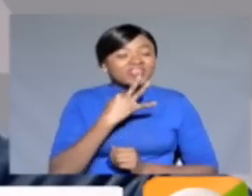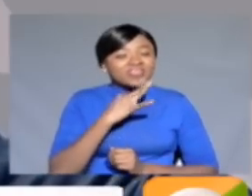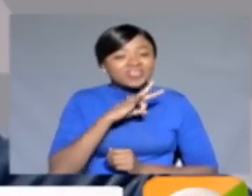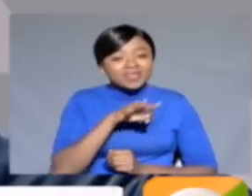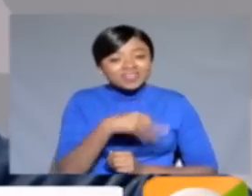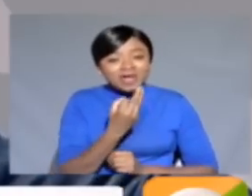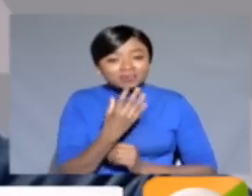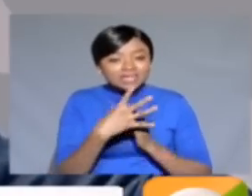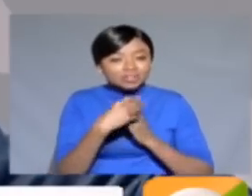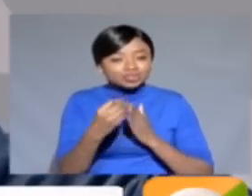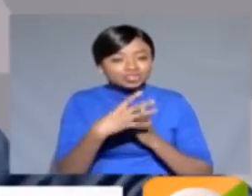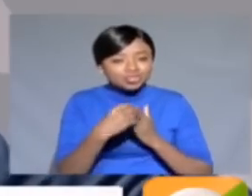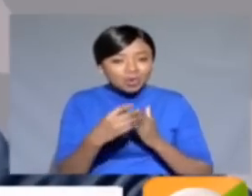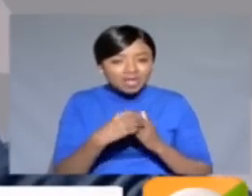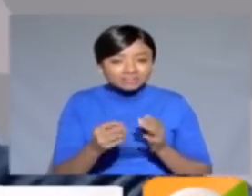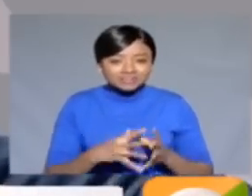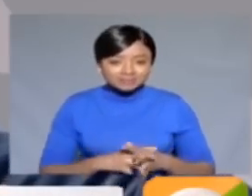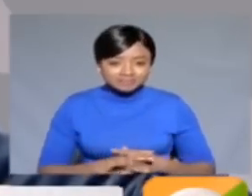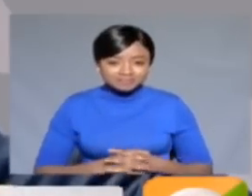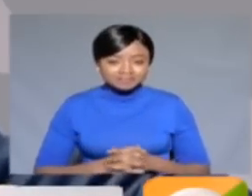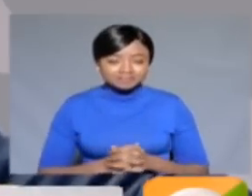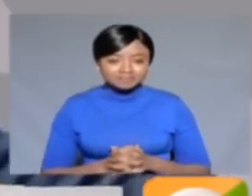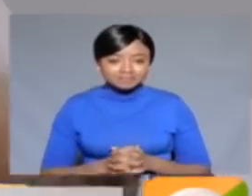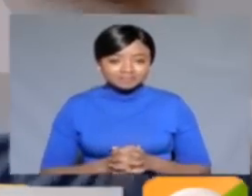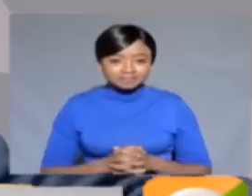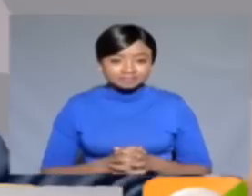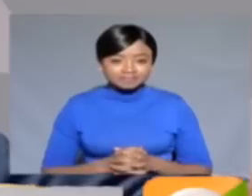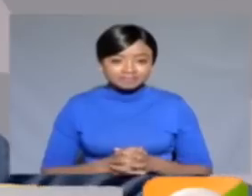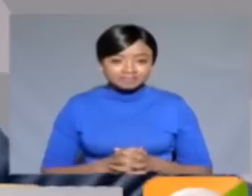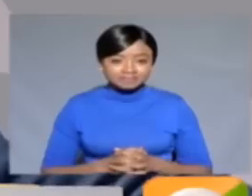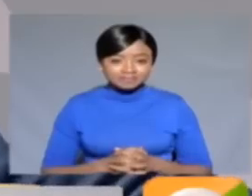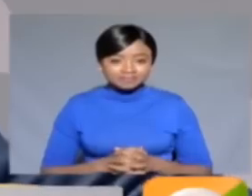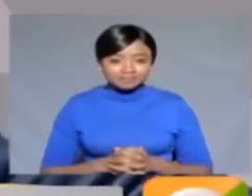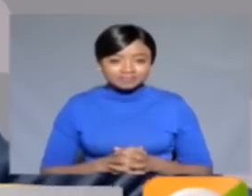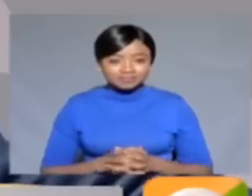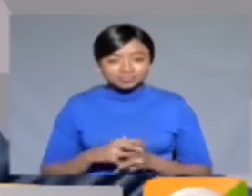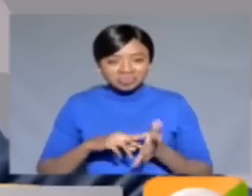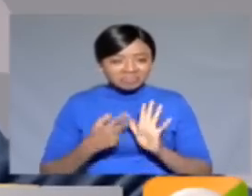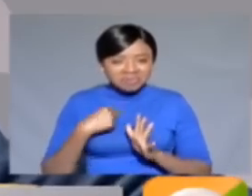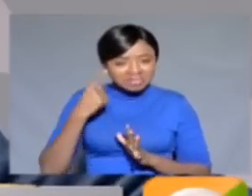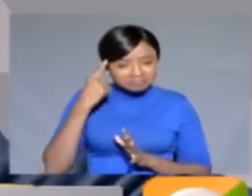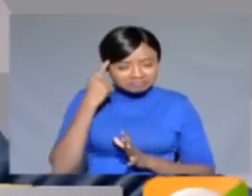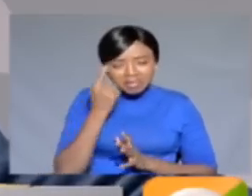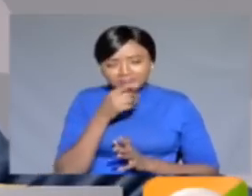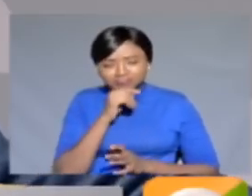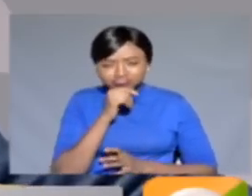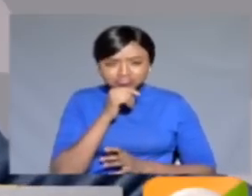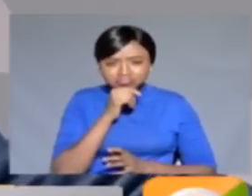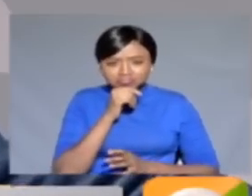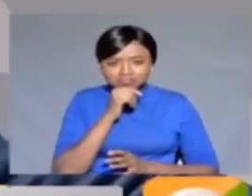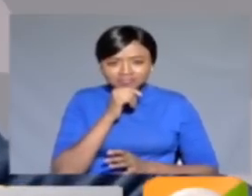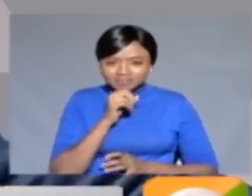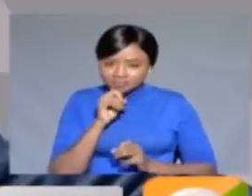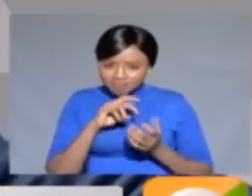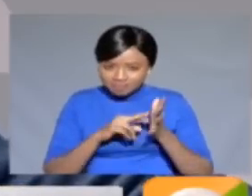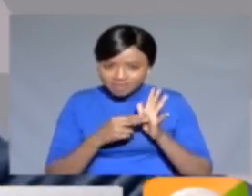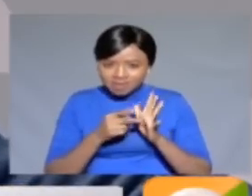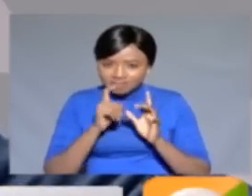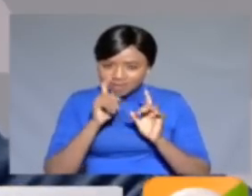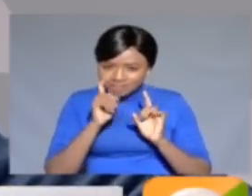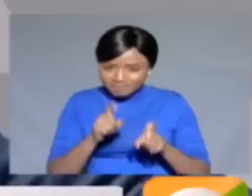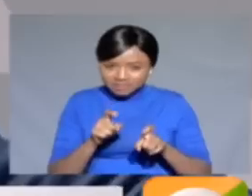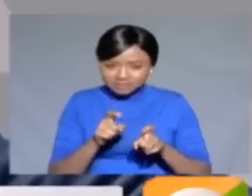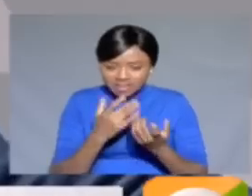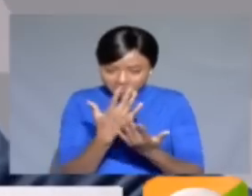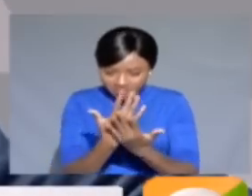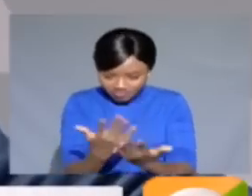half, but whatever, in shillings. Yeah. So I kind of figured that out and decided that I really must get my affairs